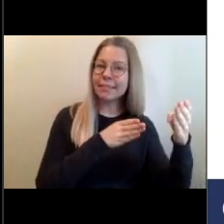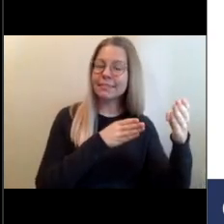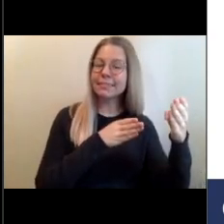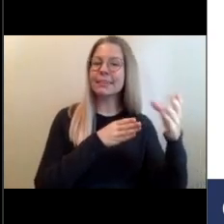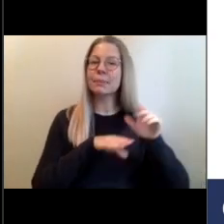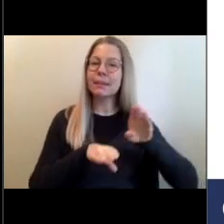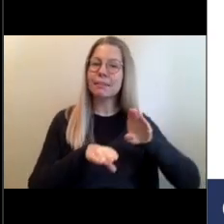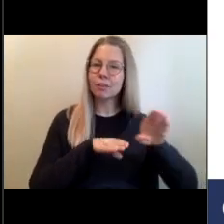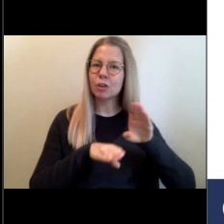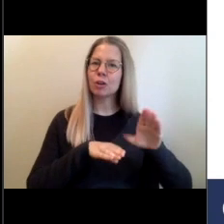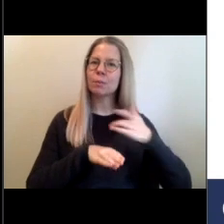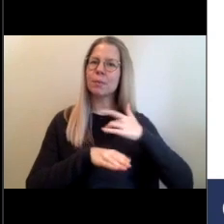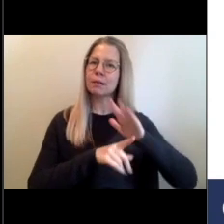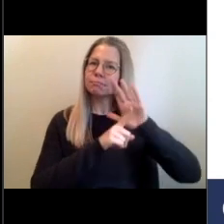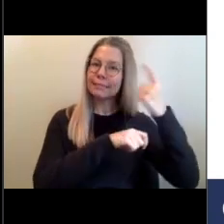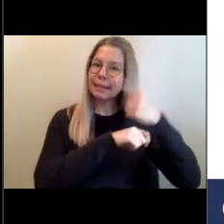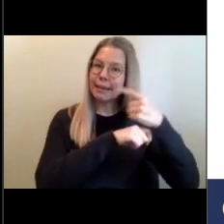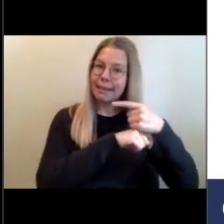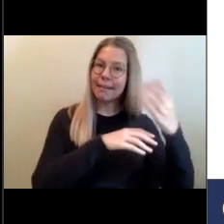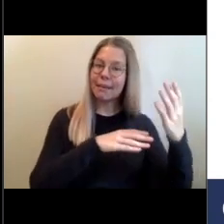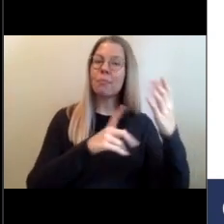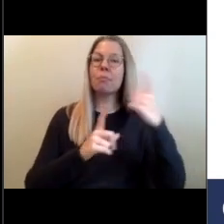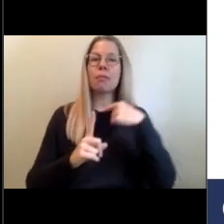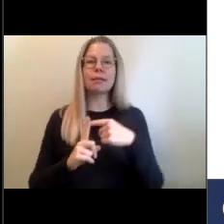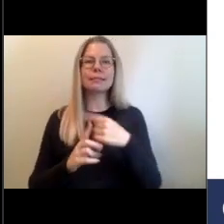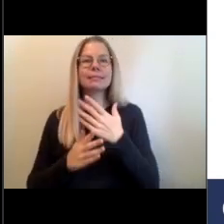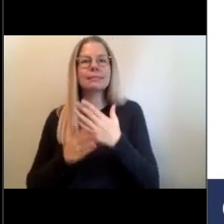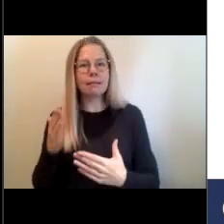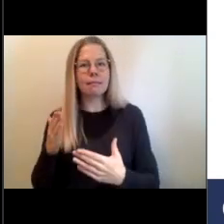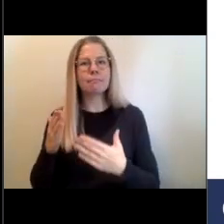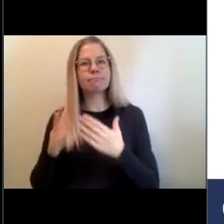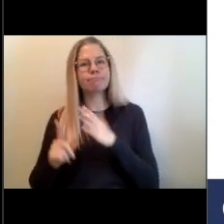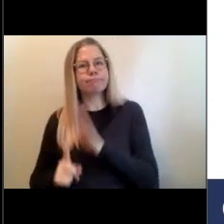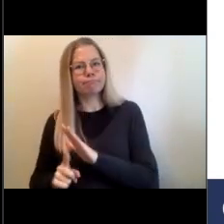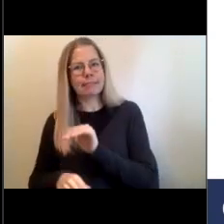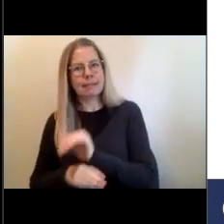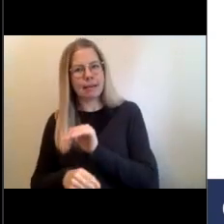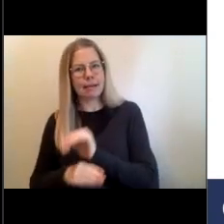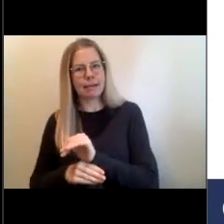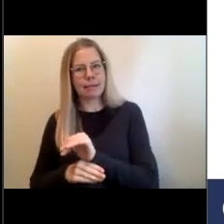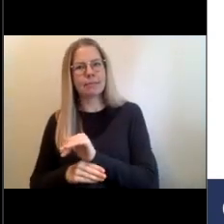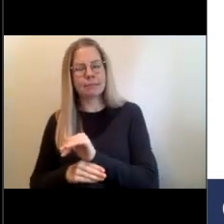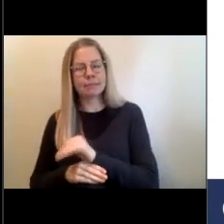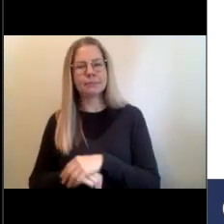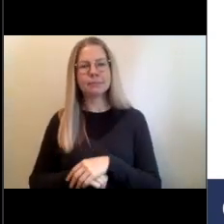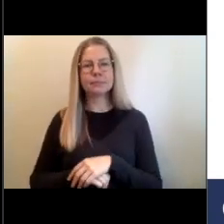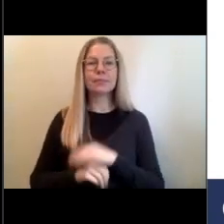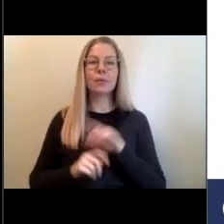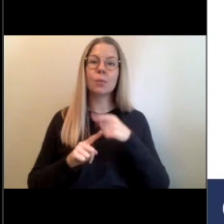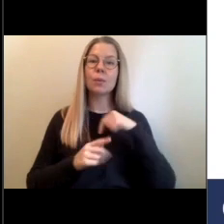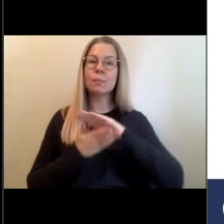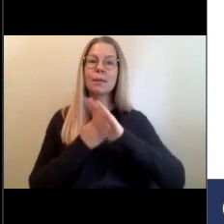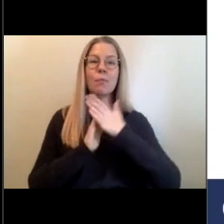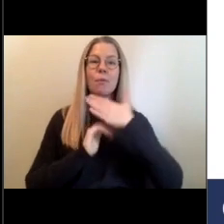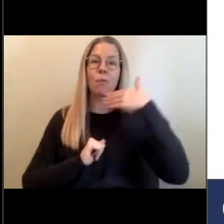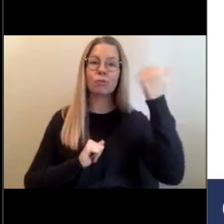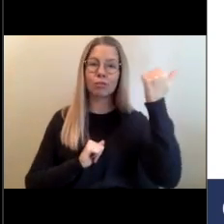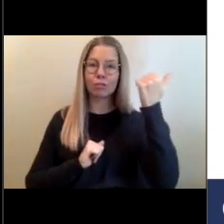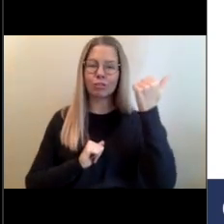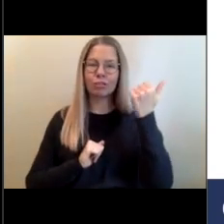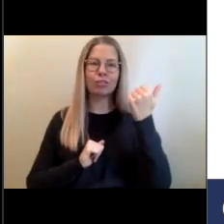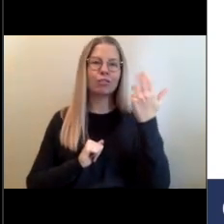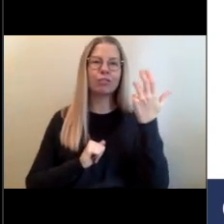and behavior. The problem that we have as we get older is that we become like a shift worker, if you